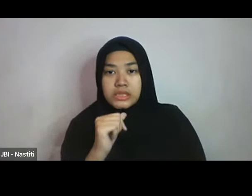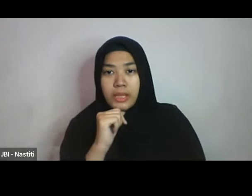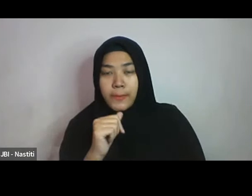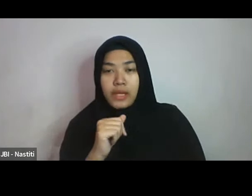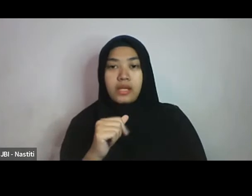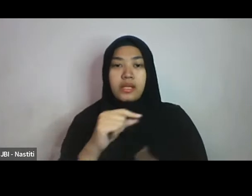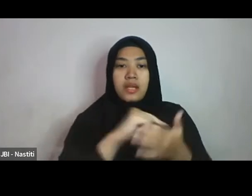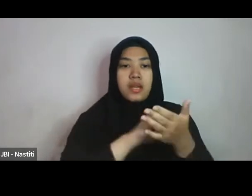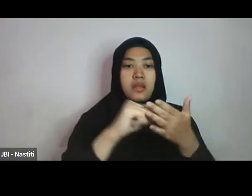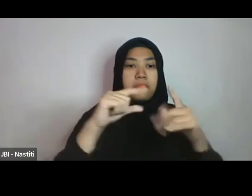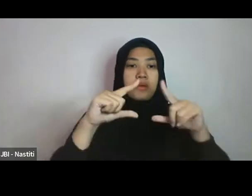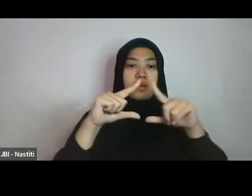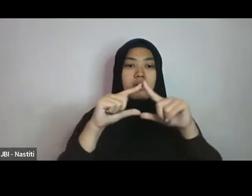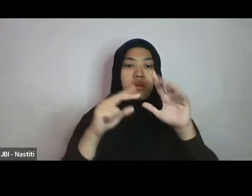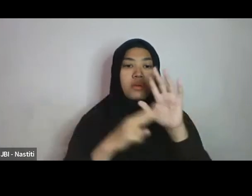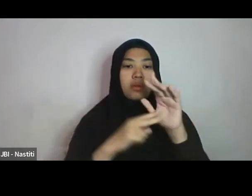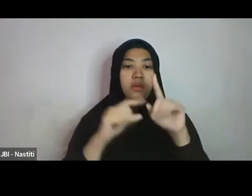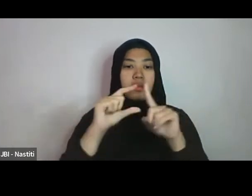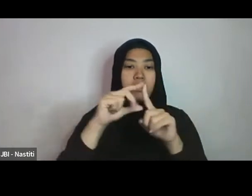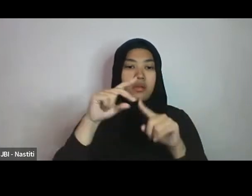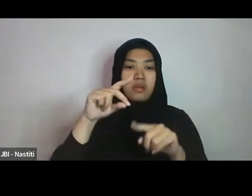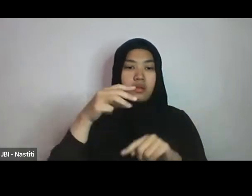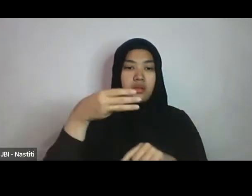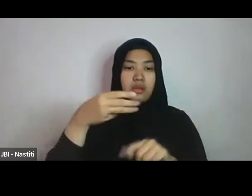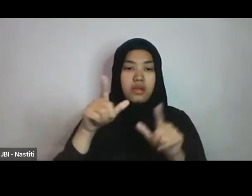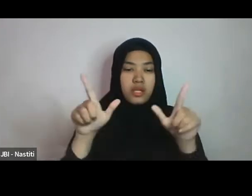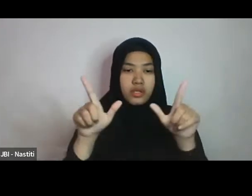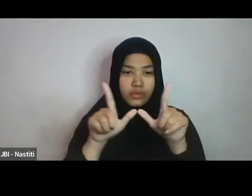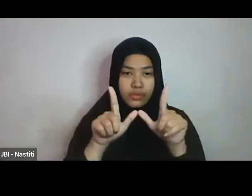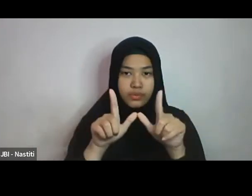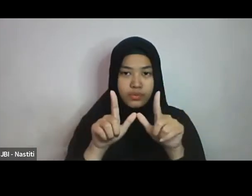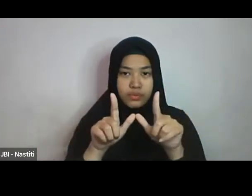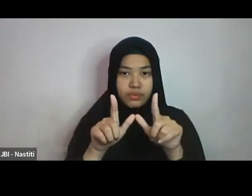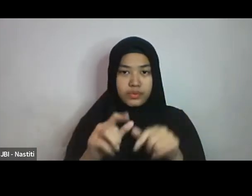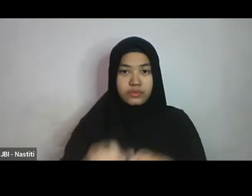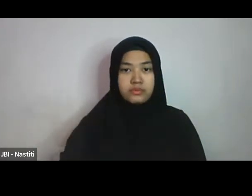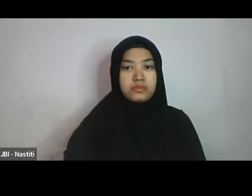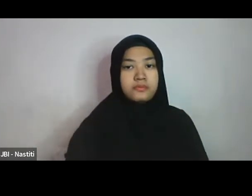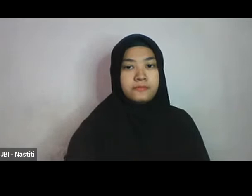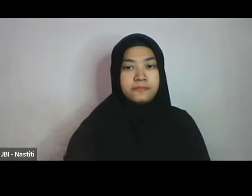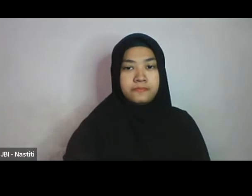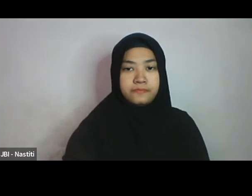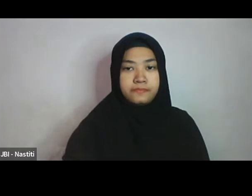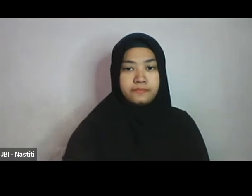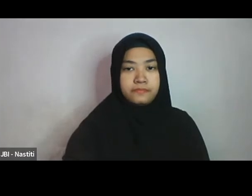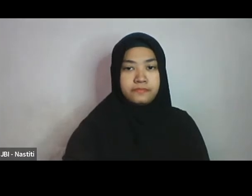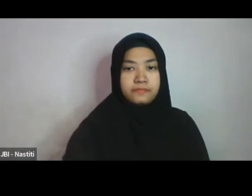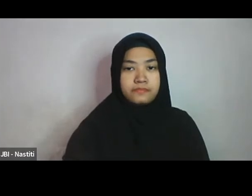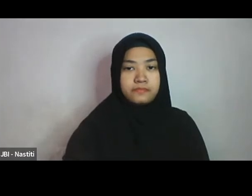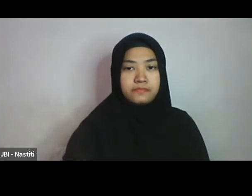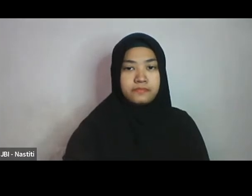Intellectual Disability. Professor Andrew Cassin is also currently a